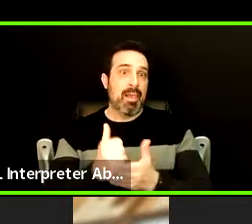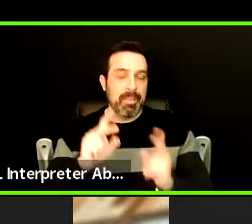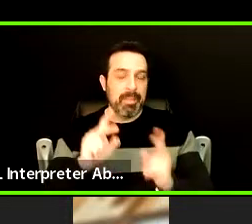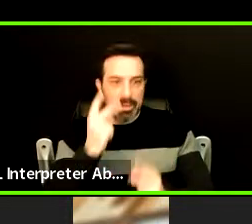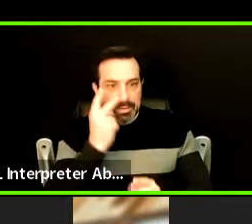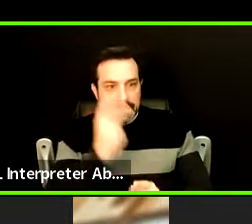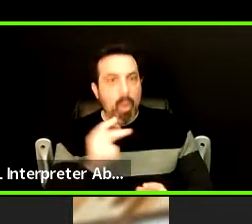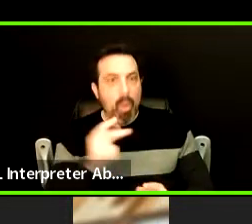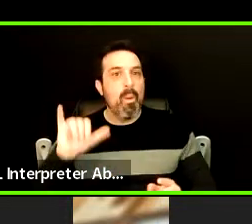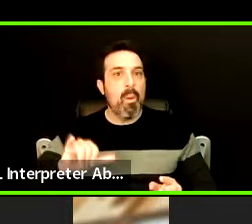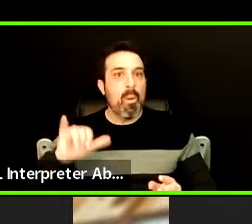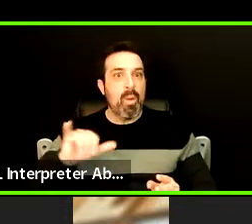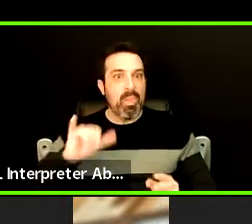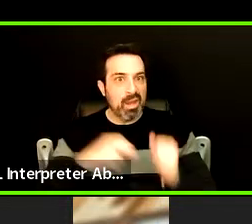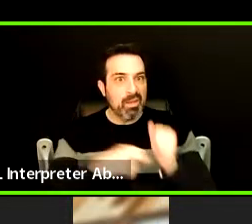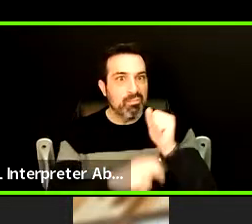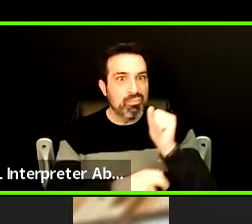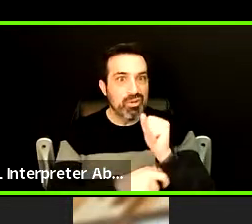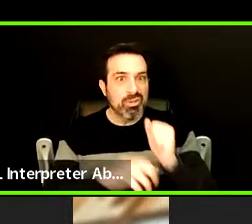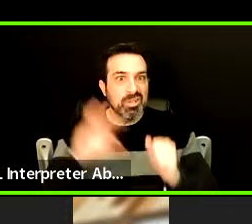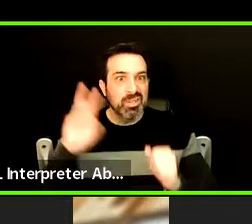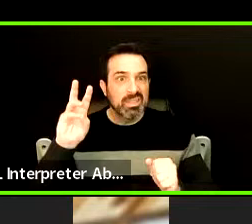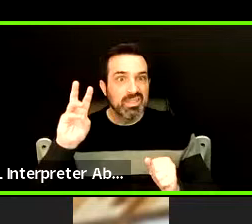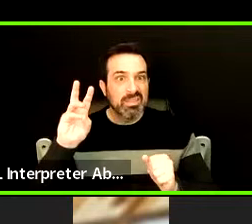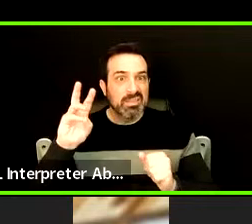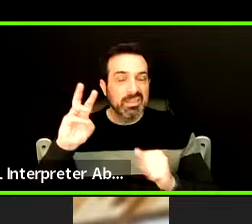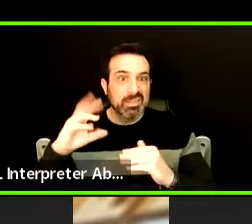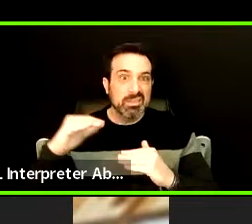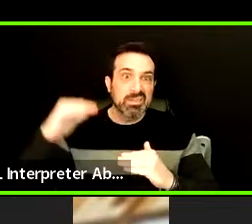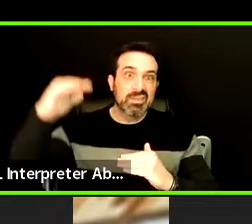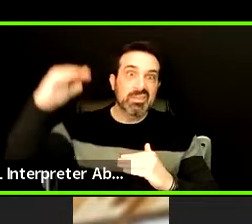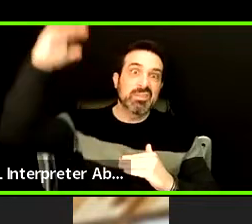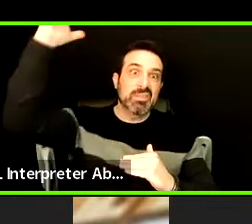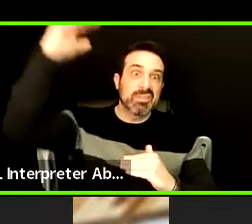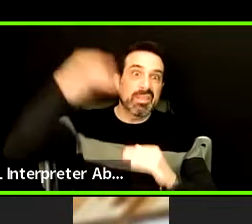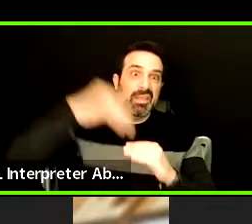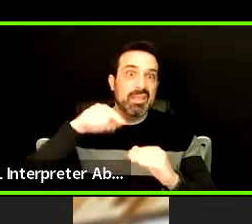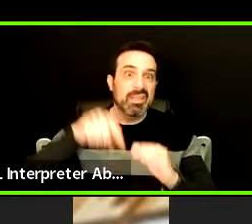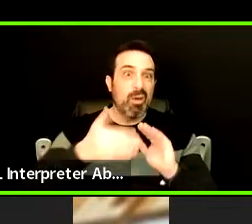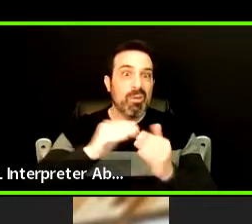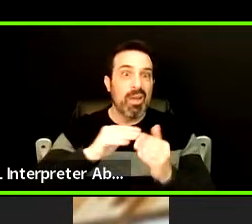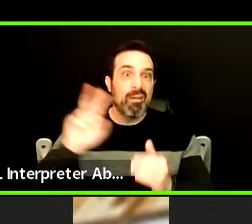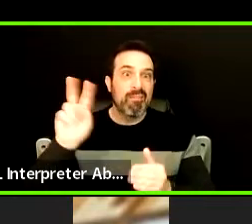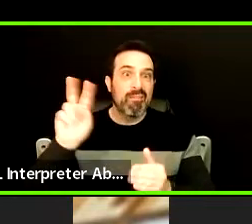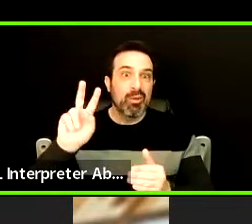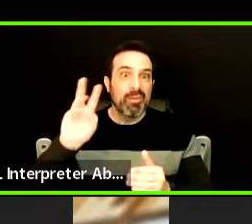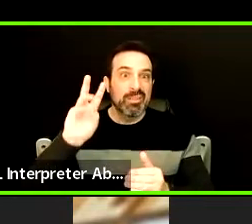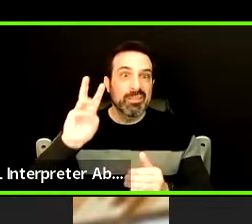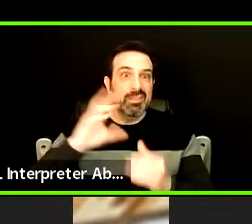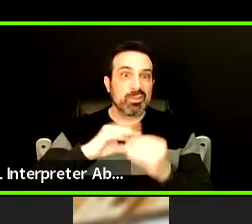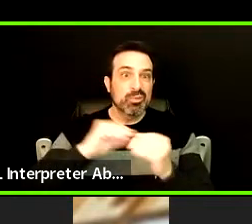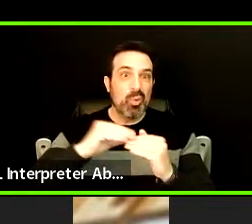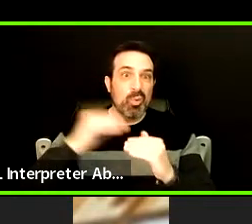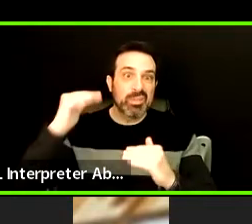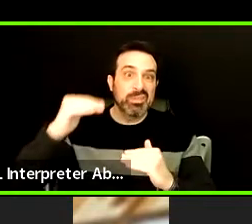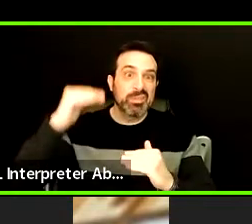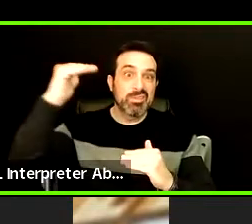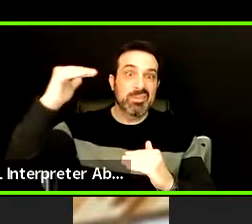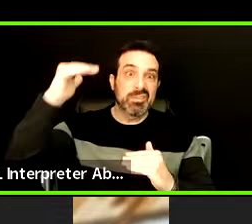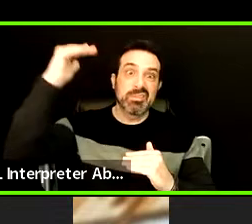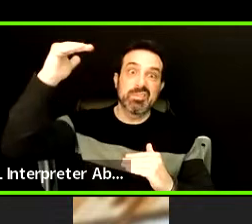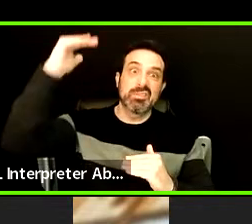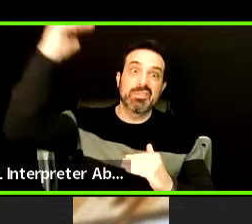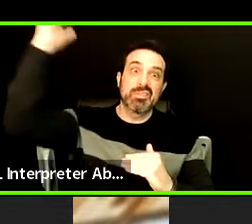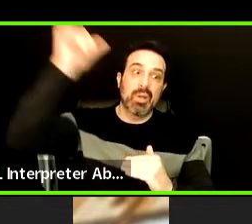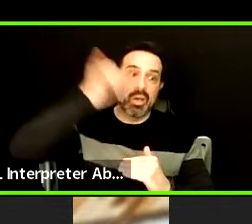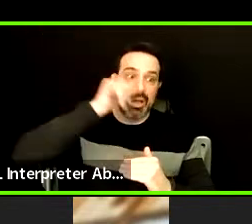like, whoa, this bridge is 6 stories up in downtown Vancouver. And so what does that feel like? And it really does change